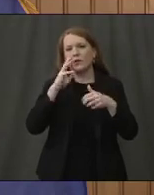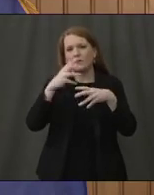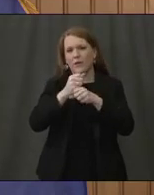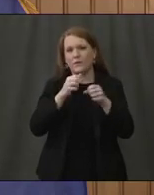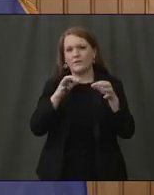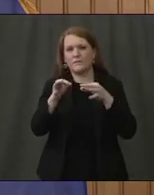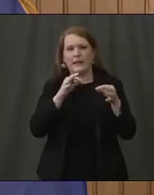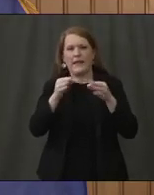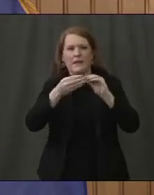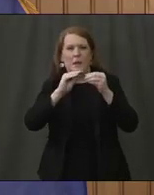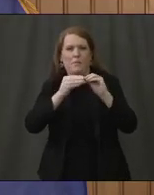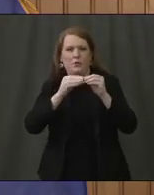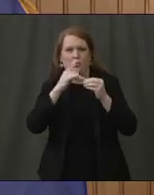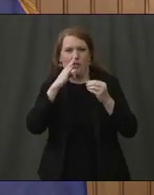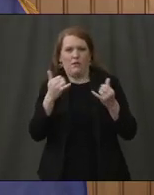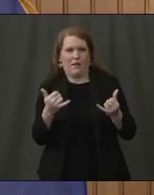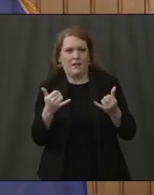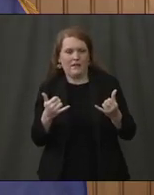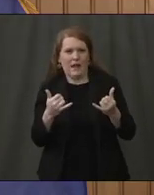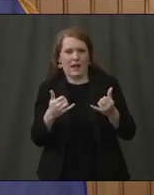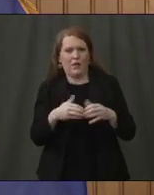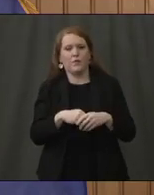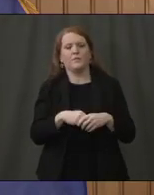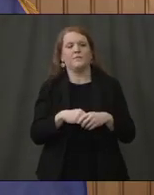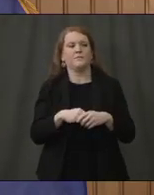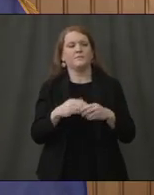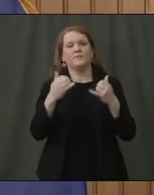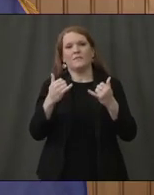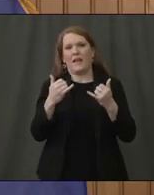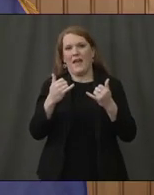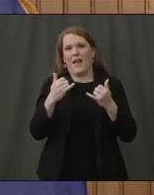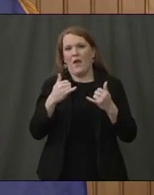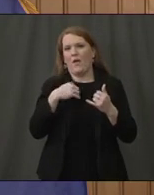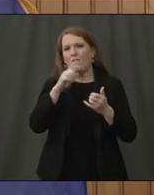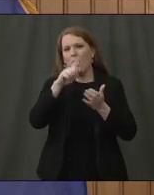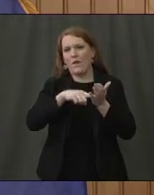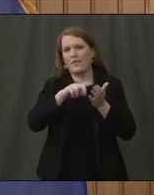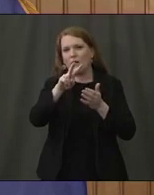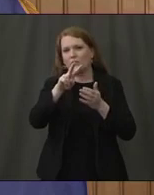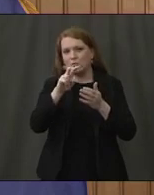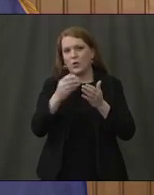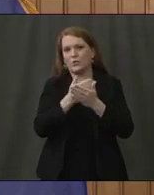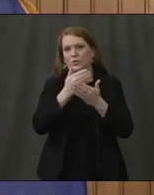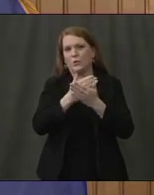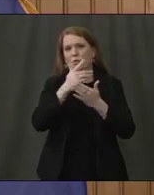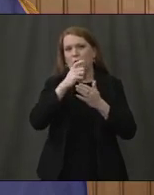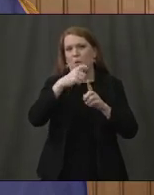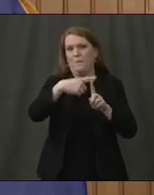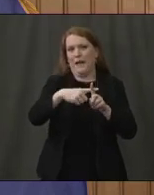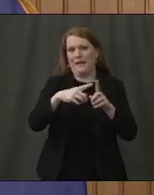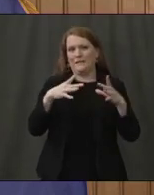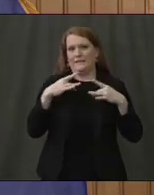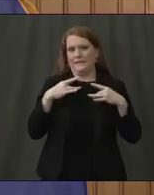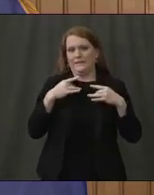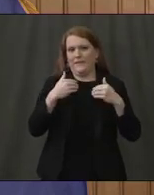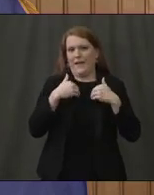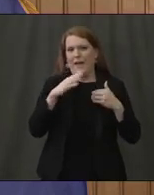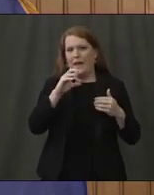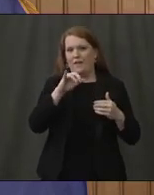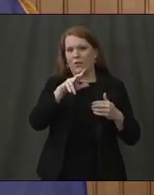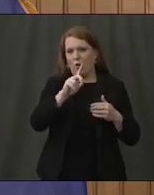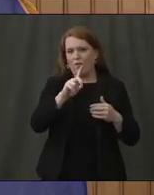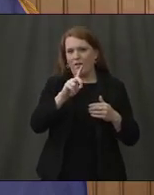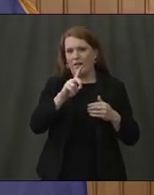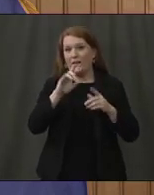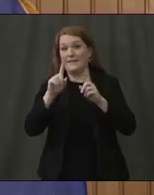numbers. Another 1,200 people tested positive out of 3,400 tests. I think